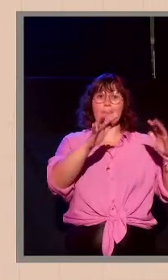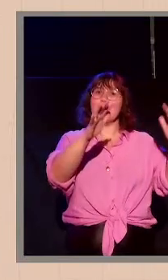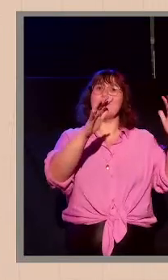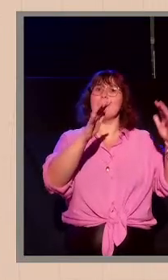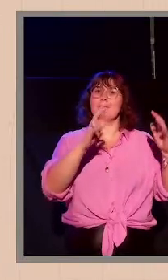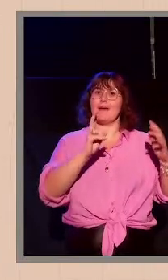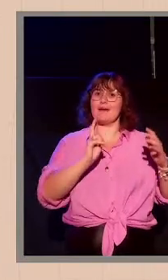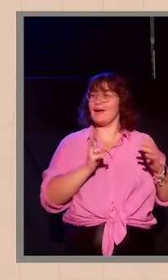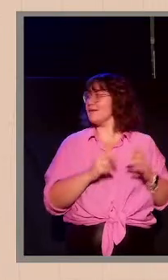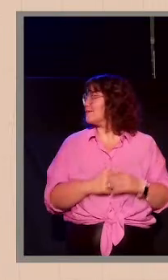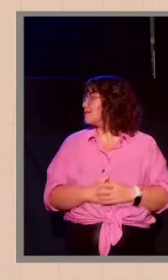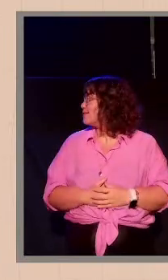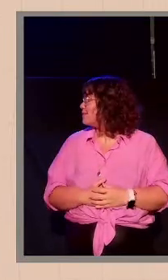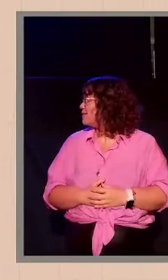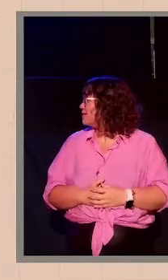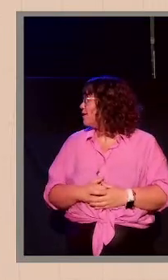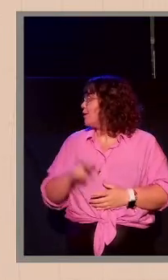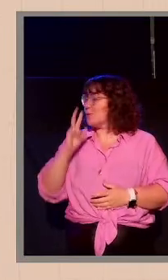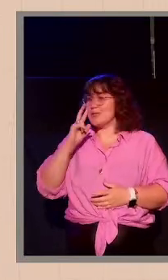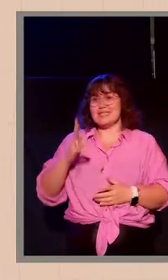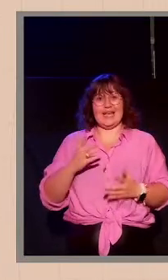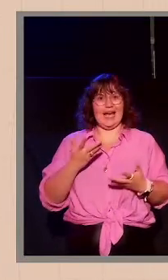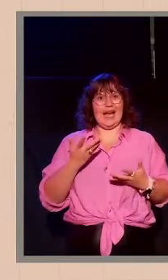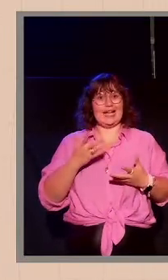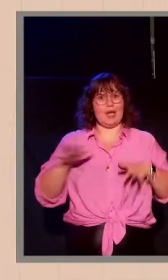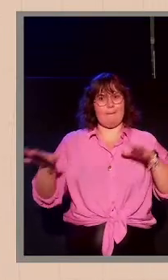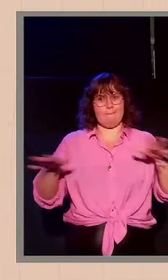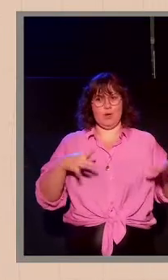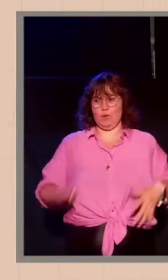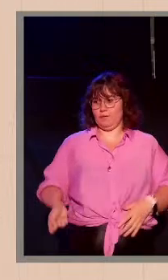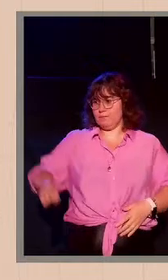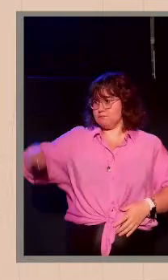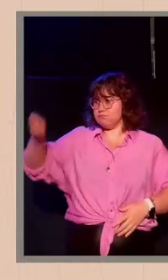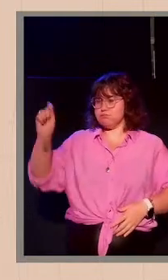to the big screen here. You can see as I move,